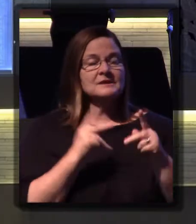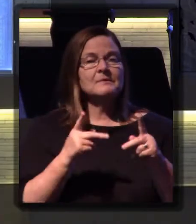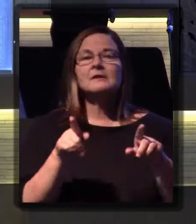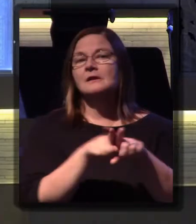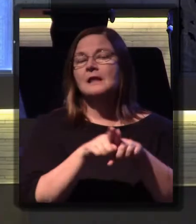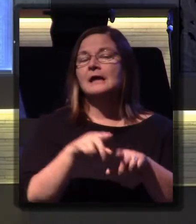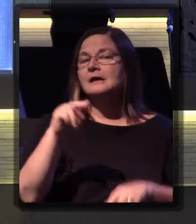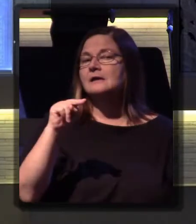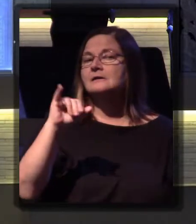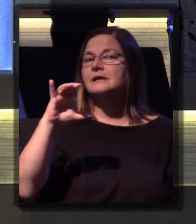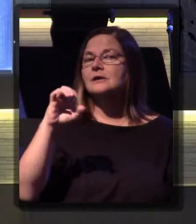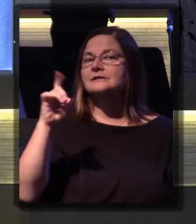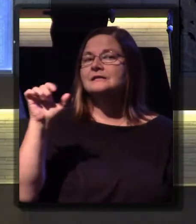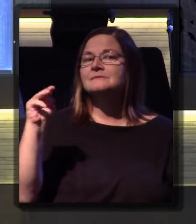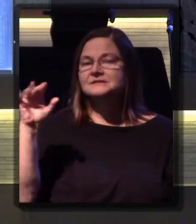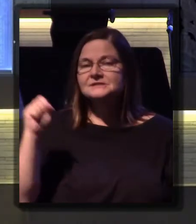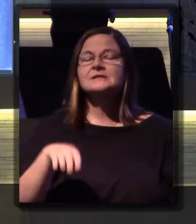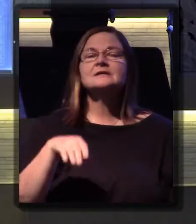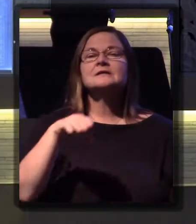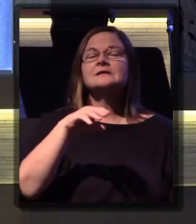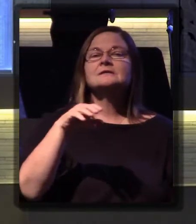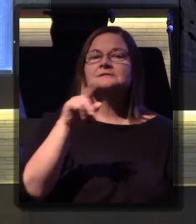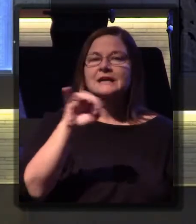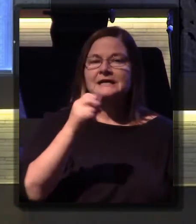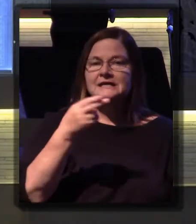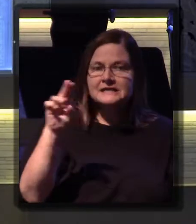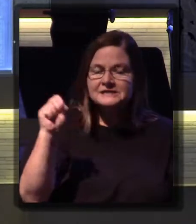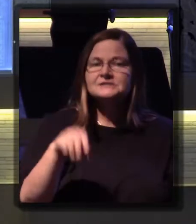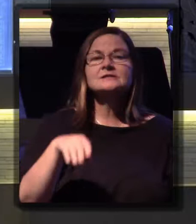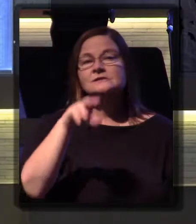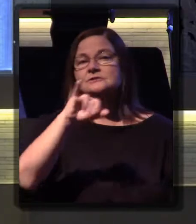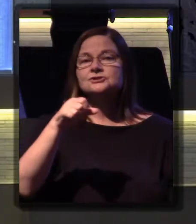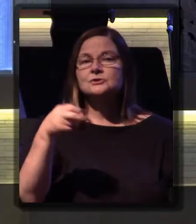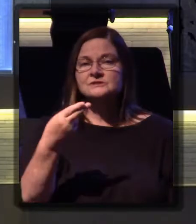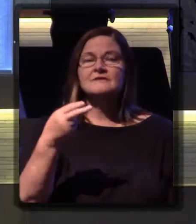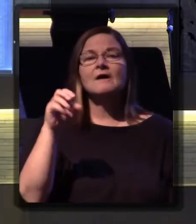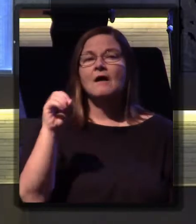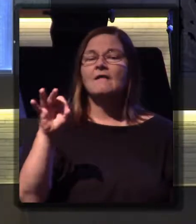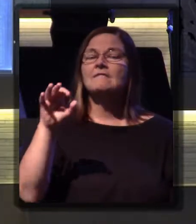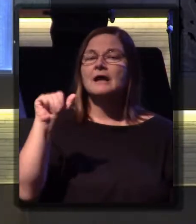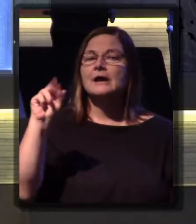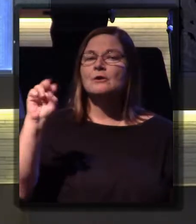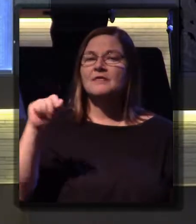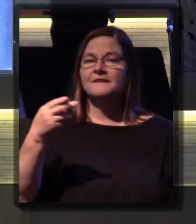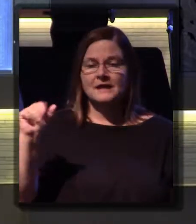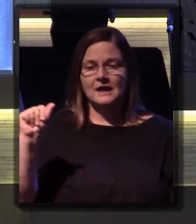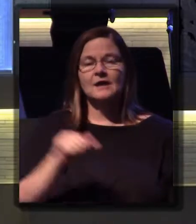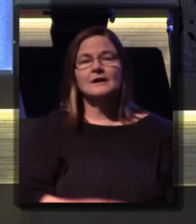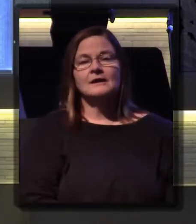And while from behind you have the voices of perhaps people like Nicodemus and Zacchaeus, Joseph of